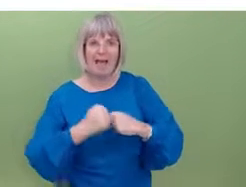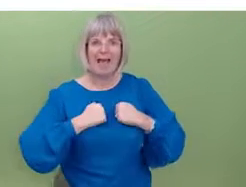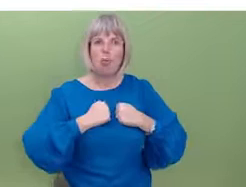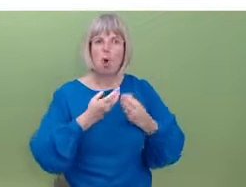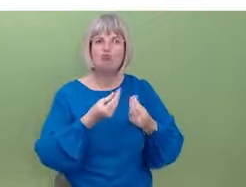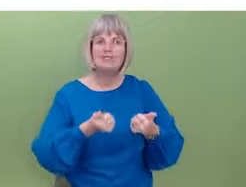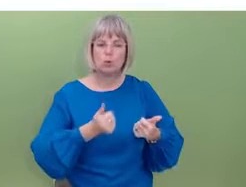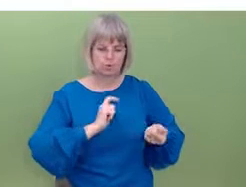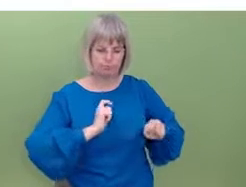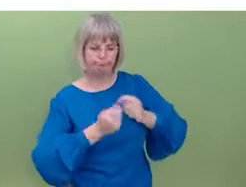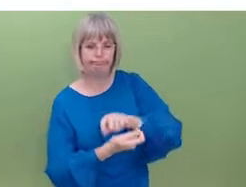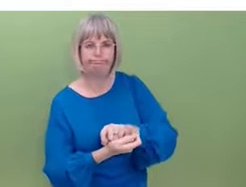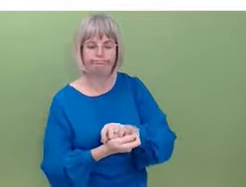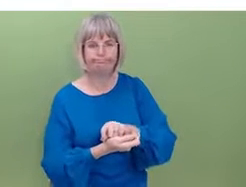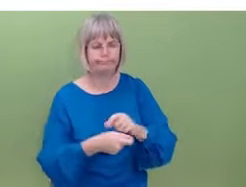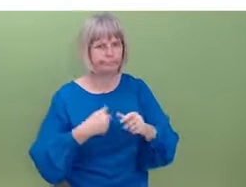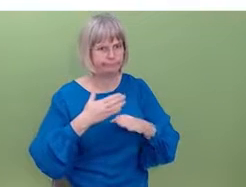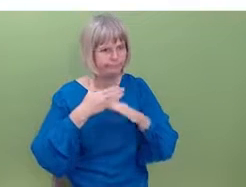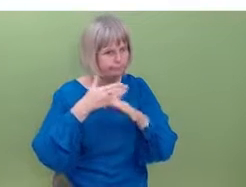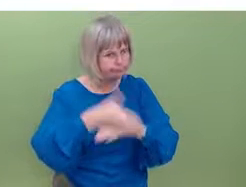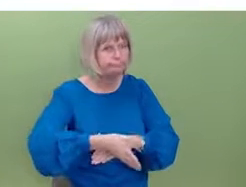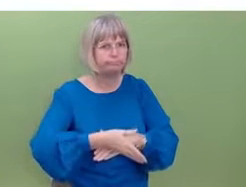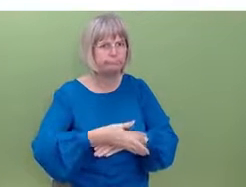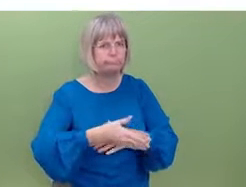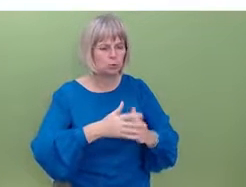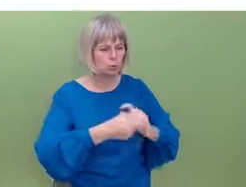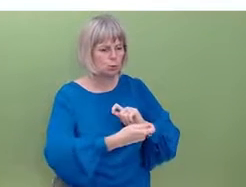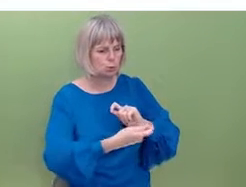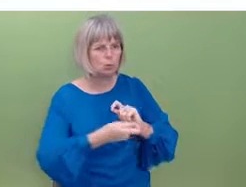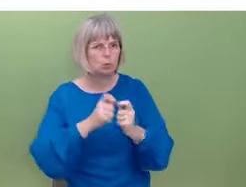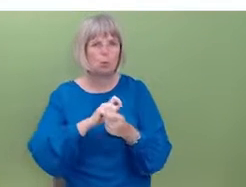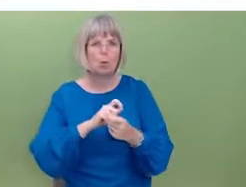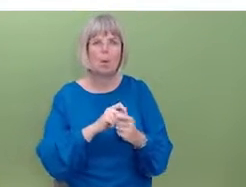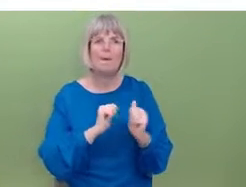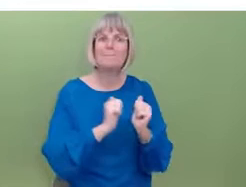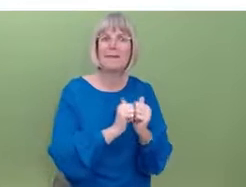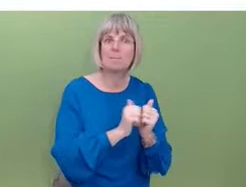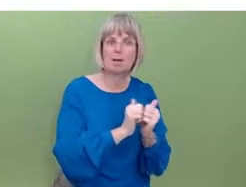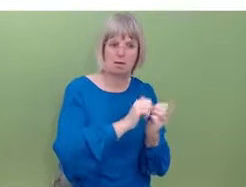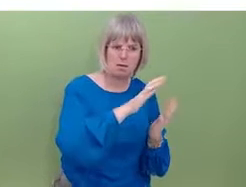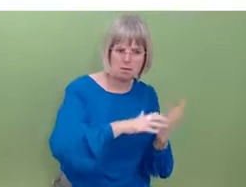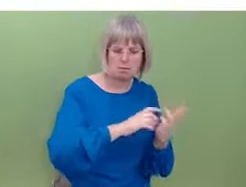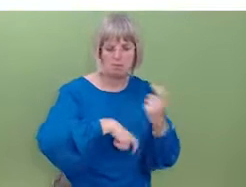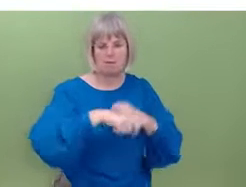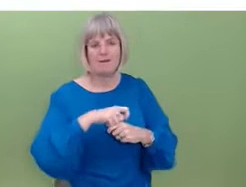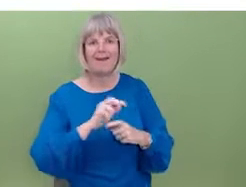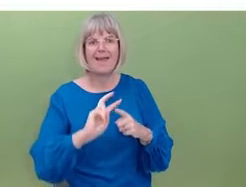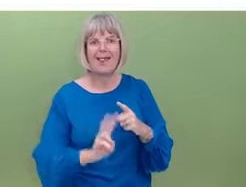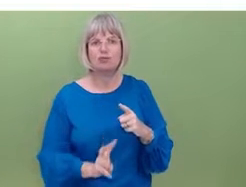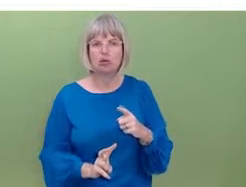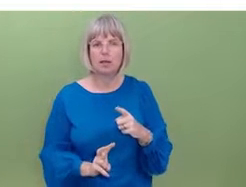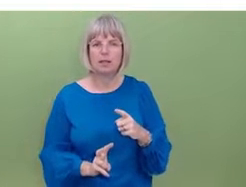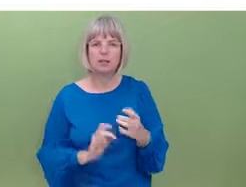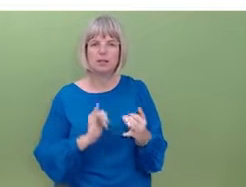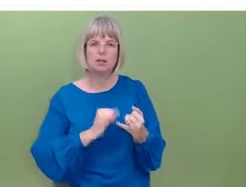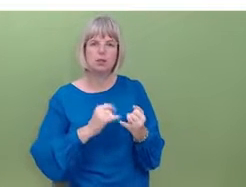worked very hard to move resources across from paper versions to electronic versions, and Susan will tell you a little bit about how we did